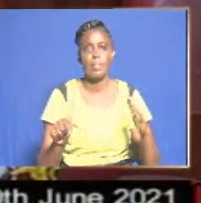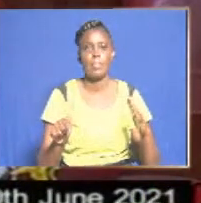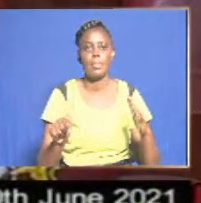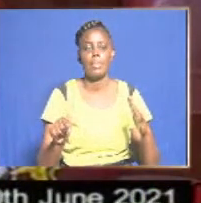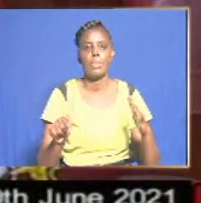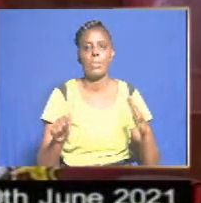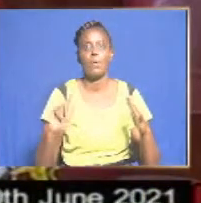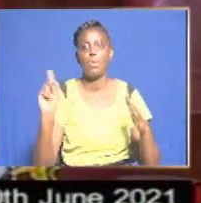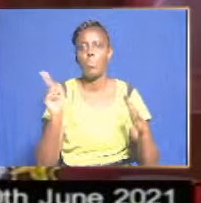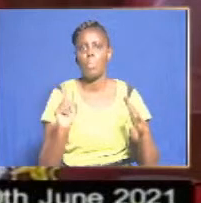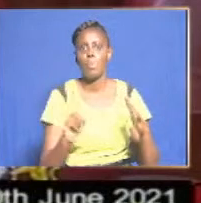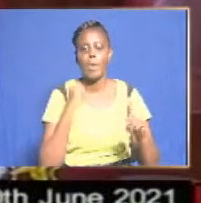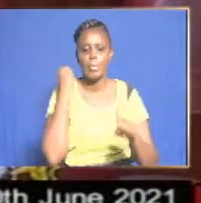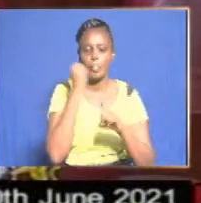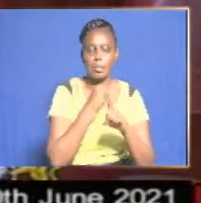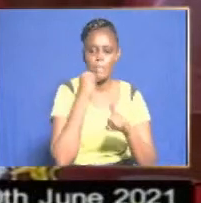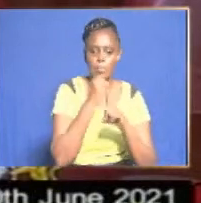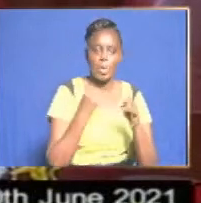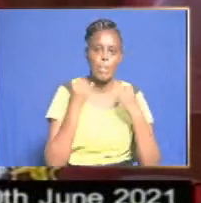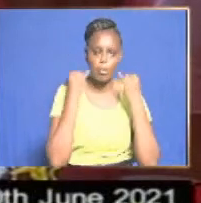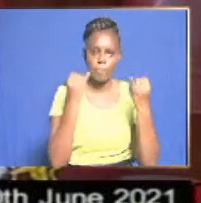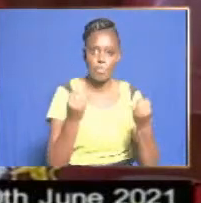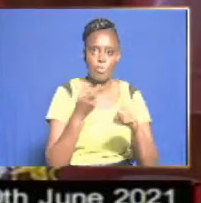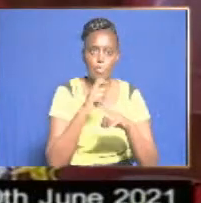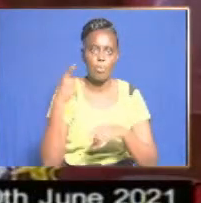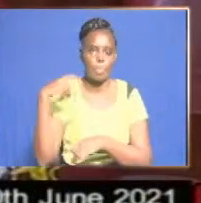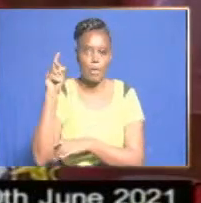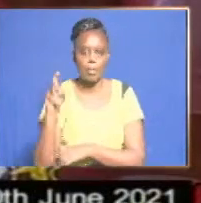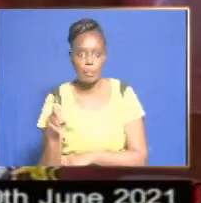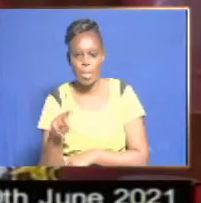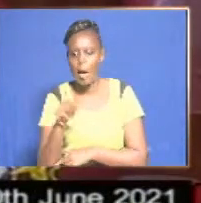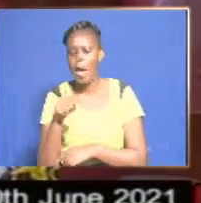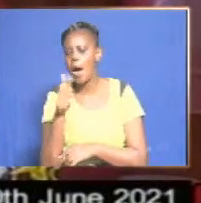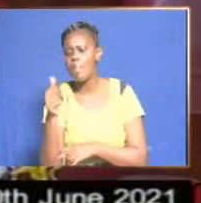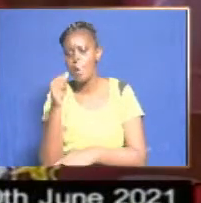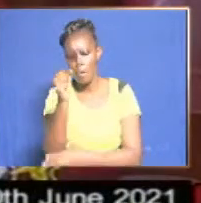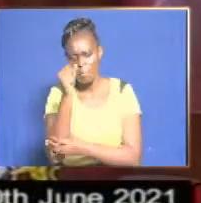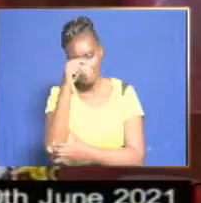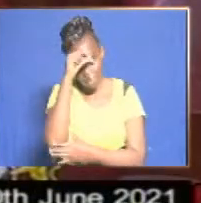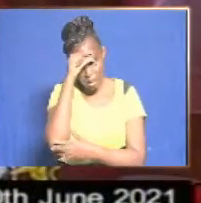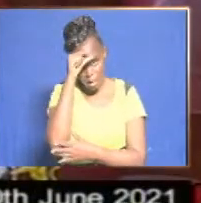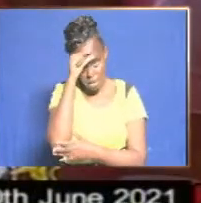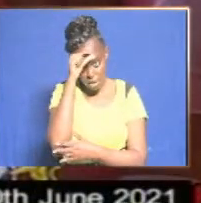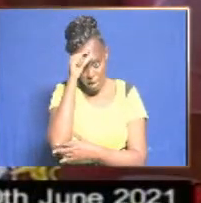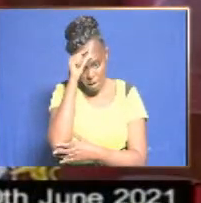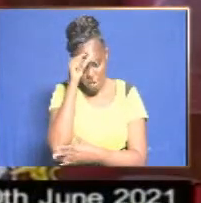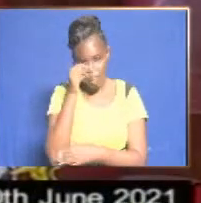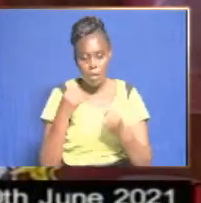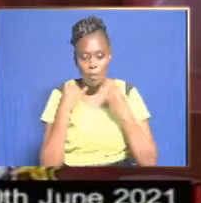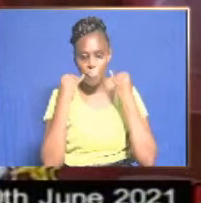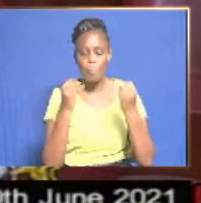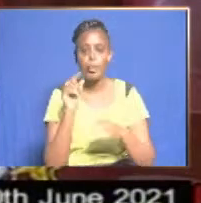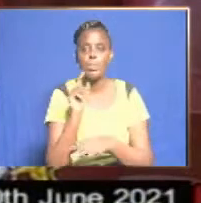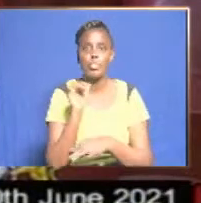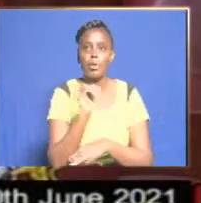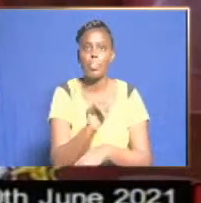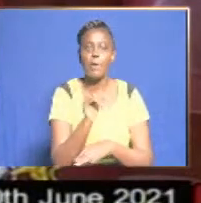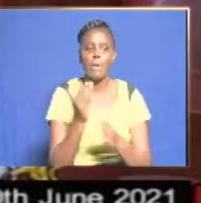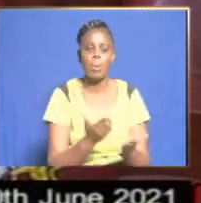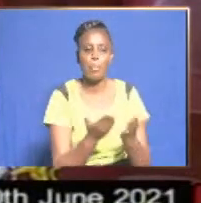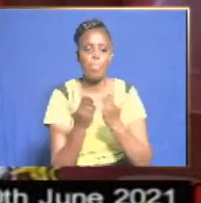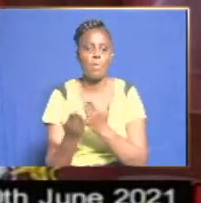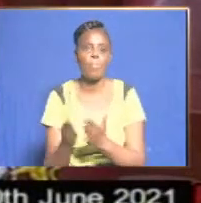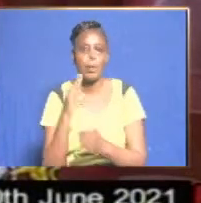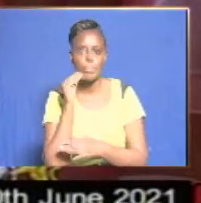when it demands for information from the executive or any other arm of government, that information must be provided. So, Mr.